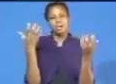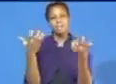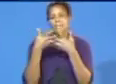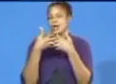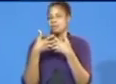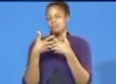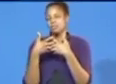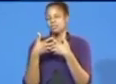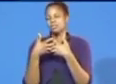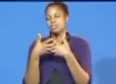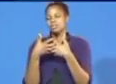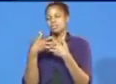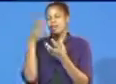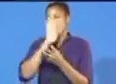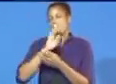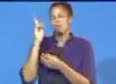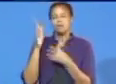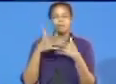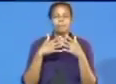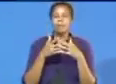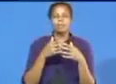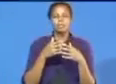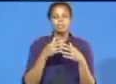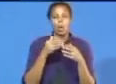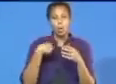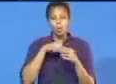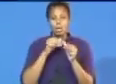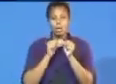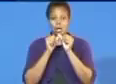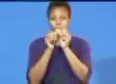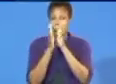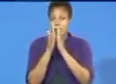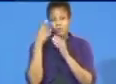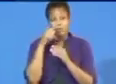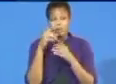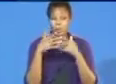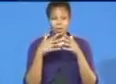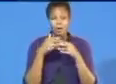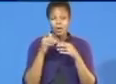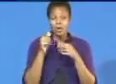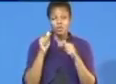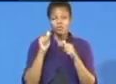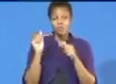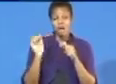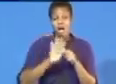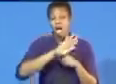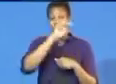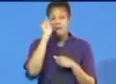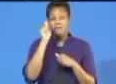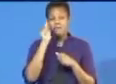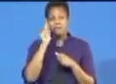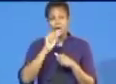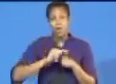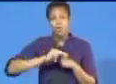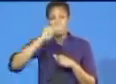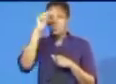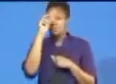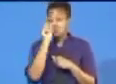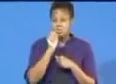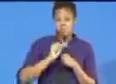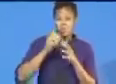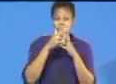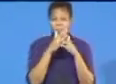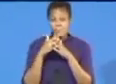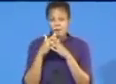Africa, North, South, or Central America, Asia, or the European continent, or the islands